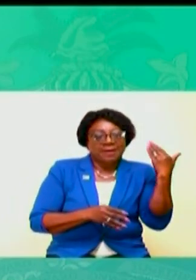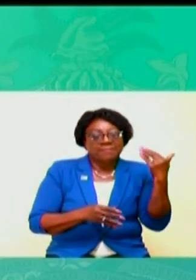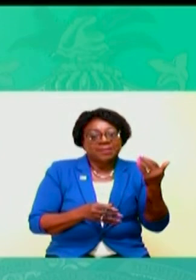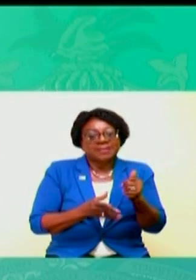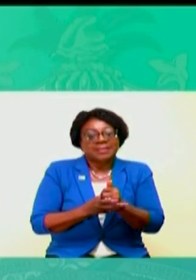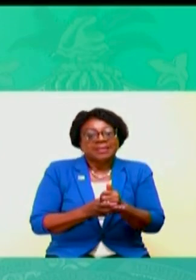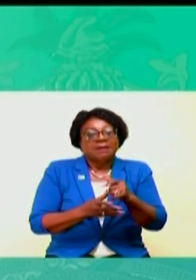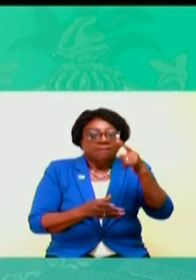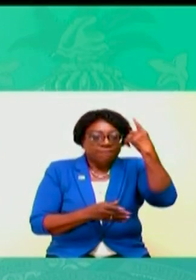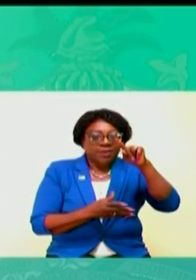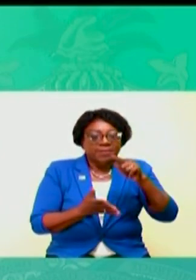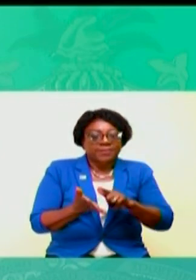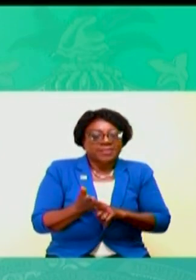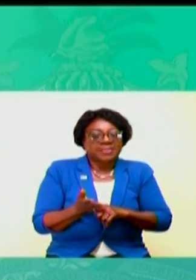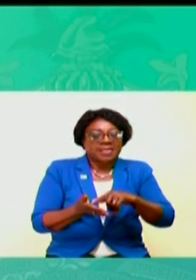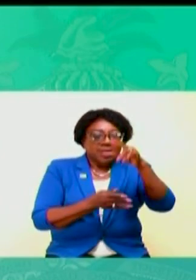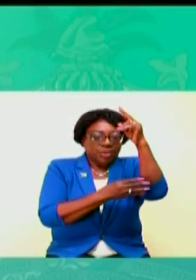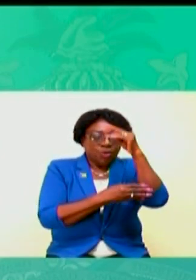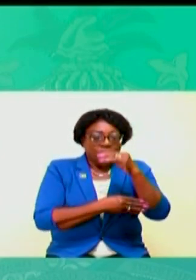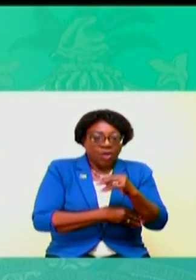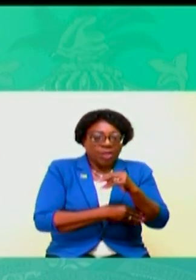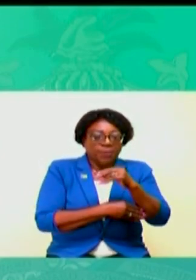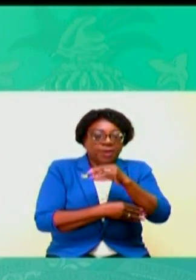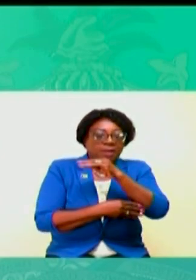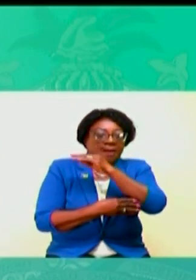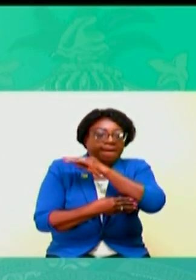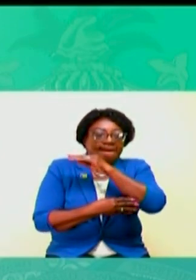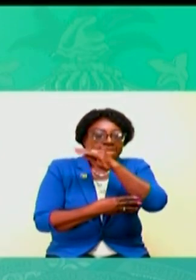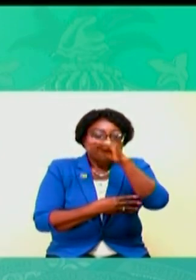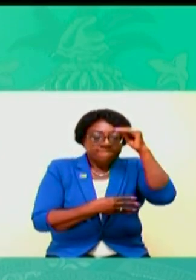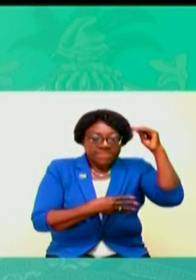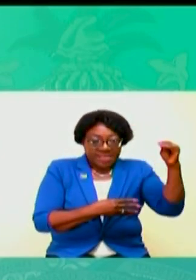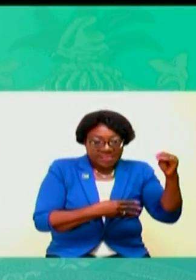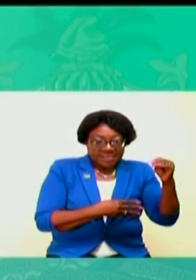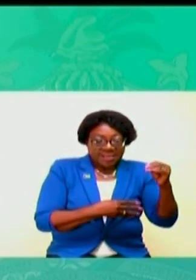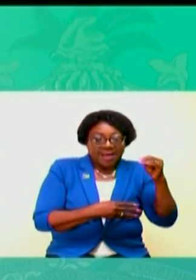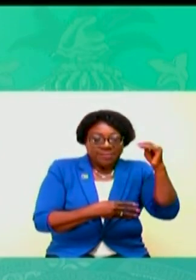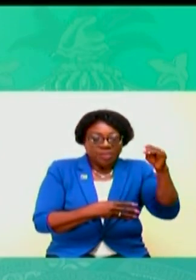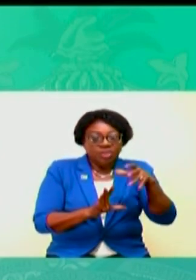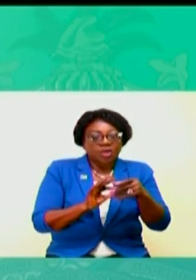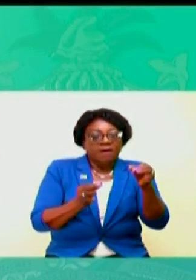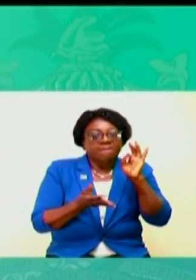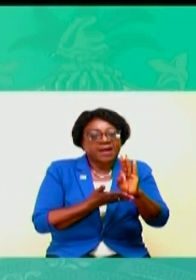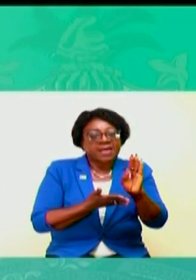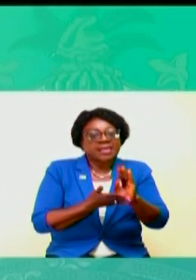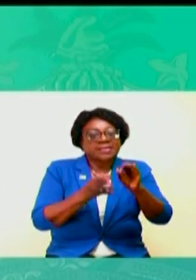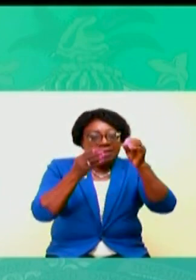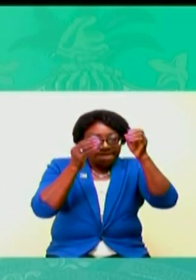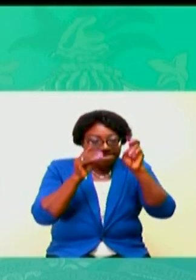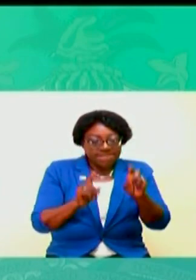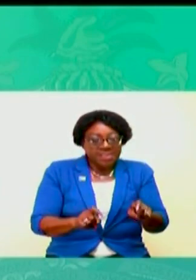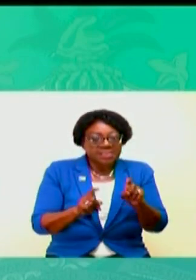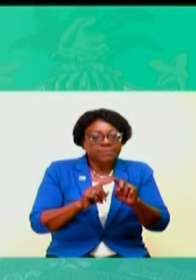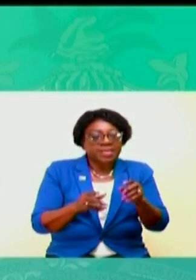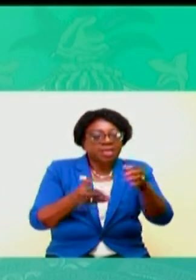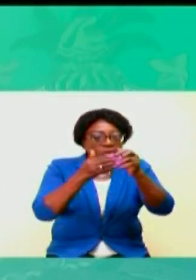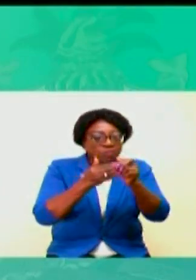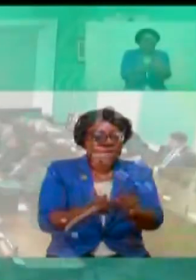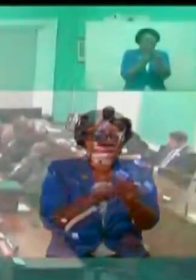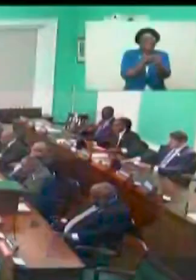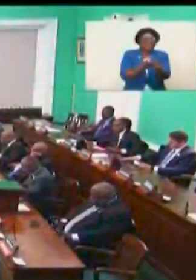this, the Honorable Minister of Finance and his team at the Ministry of Finance must be congratulated.